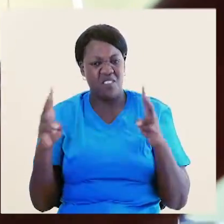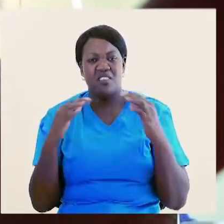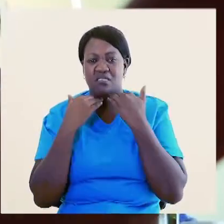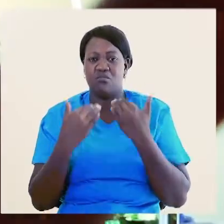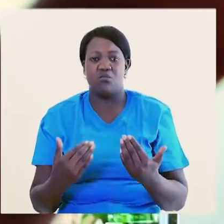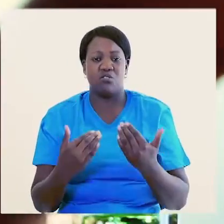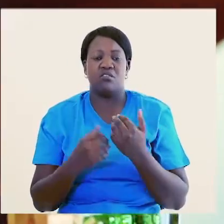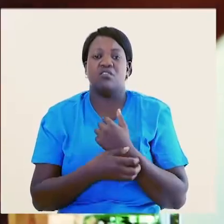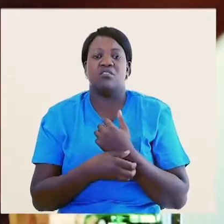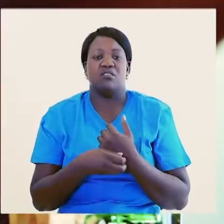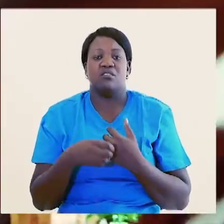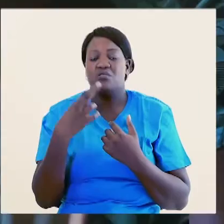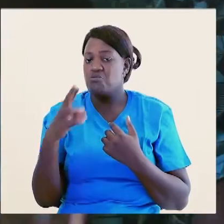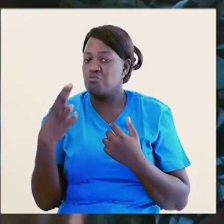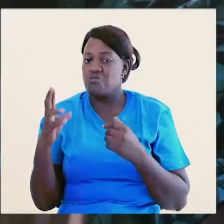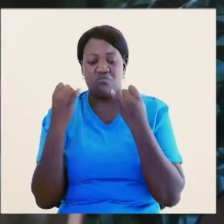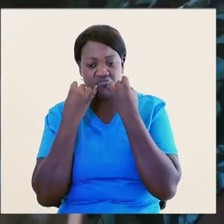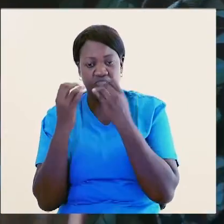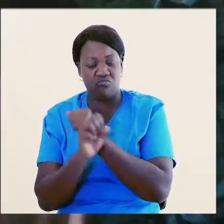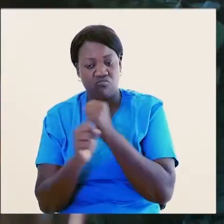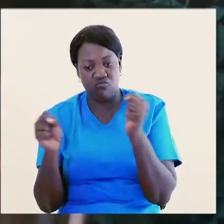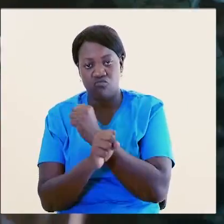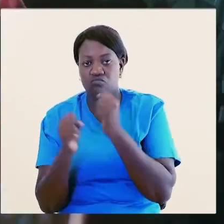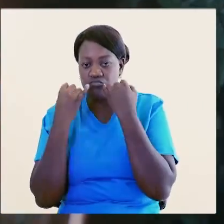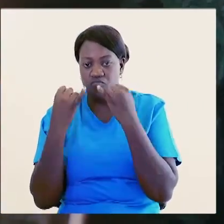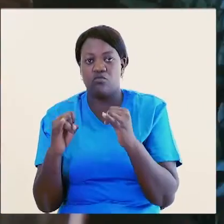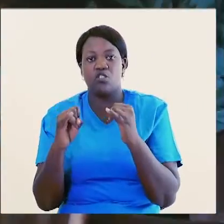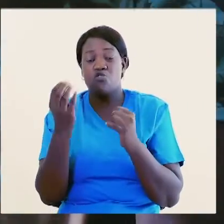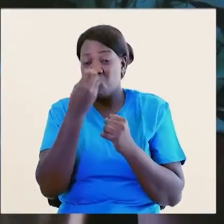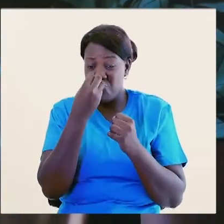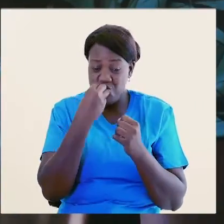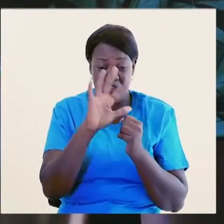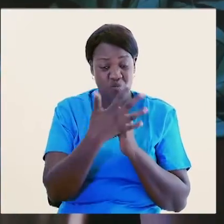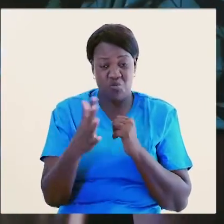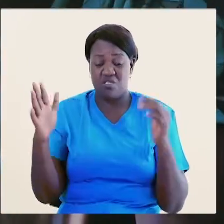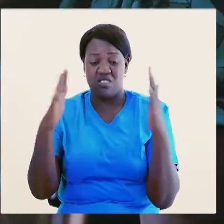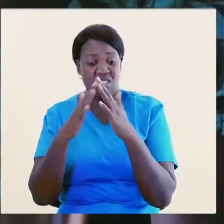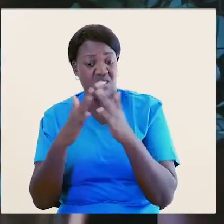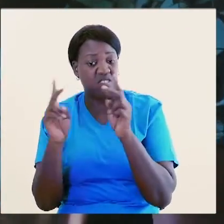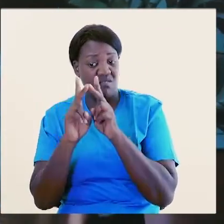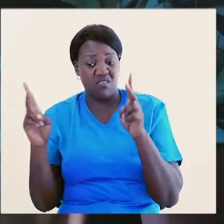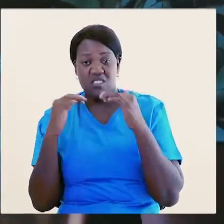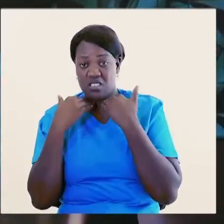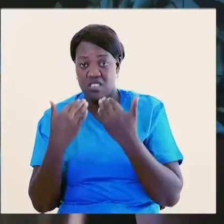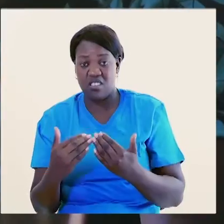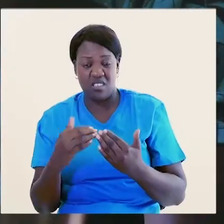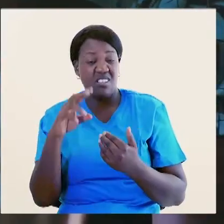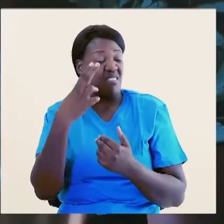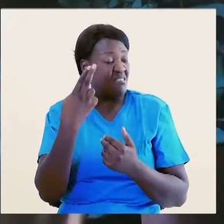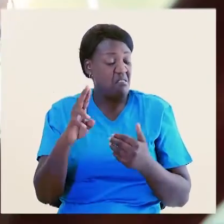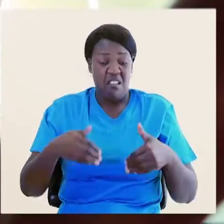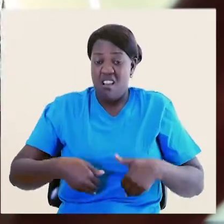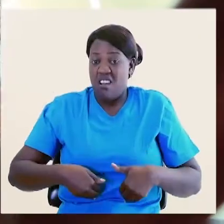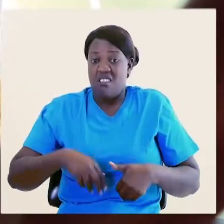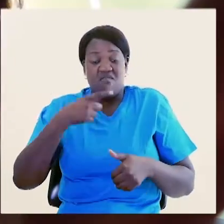priority. No, you can't say that. I think food, water, and shelter are the most important. I mean, come on, a hungry man isn't an angry